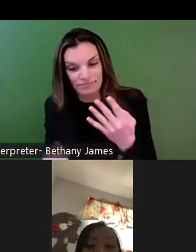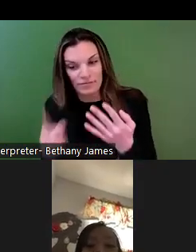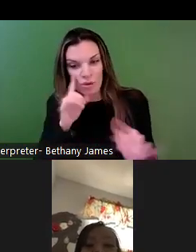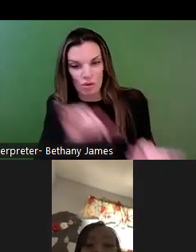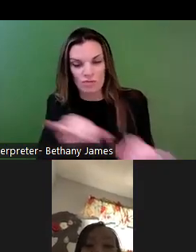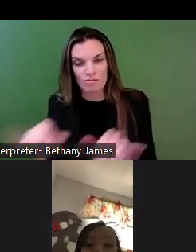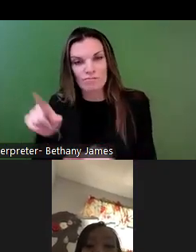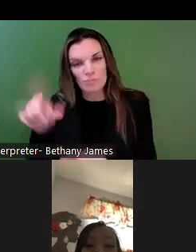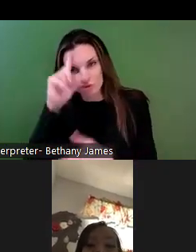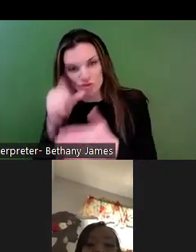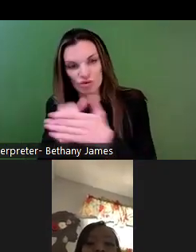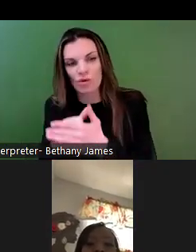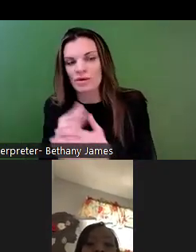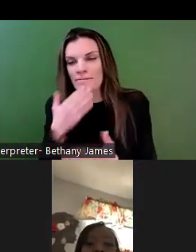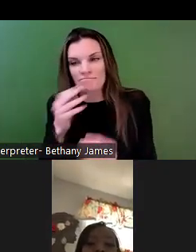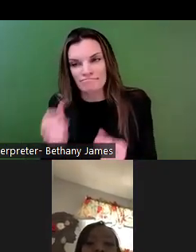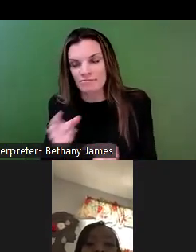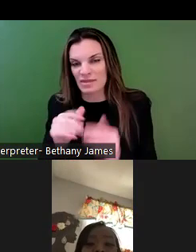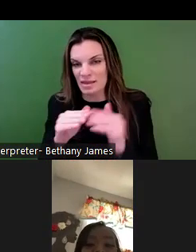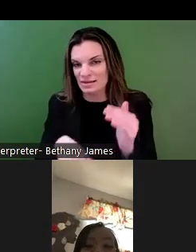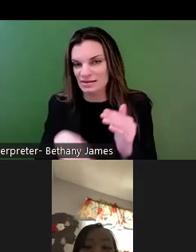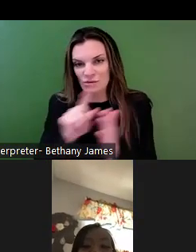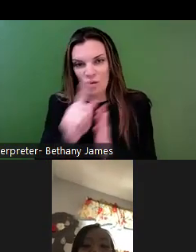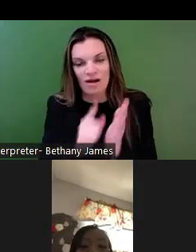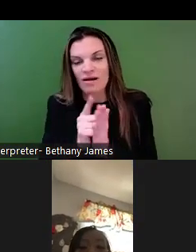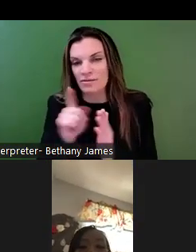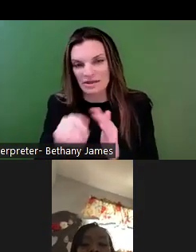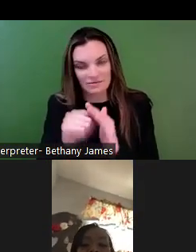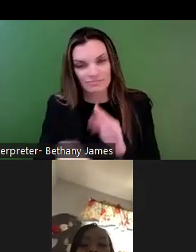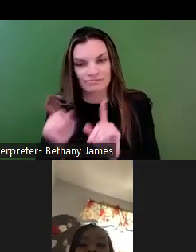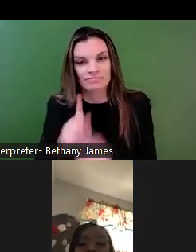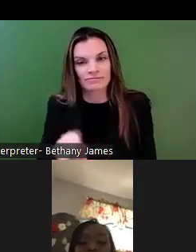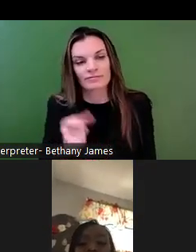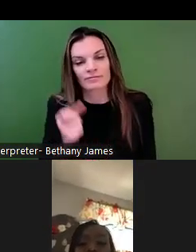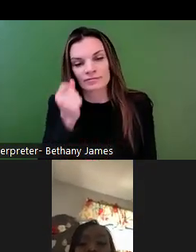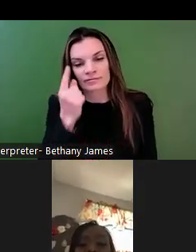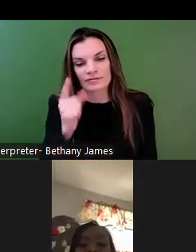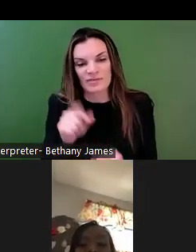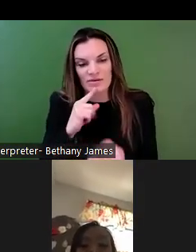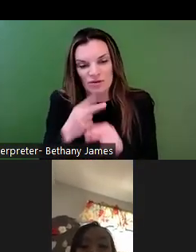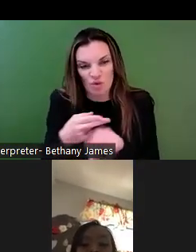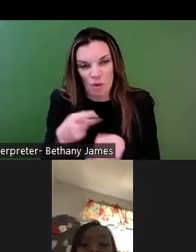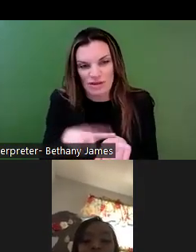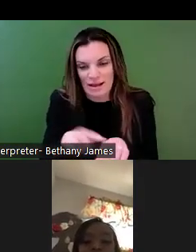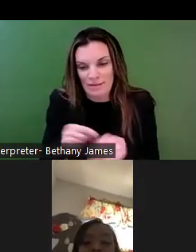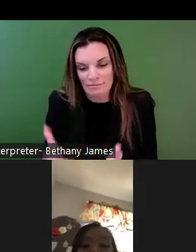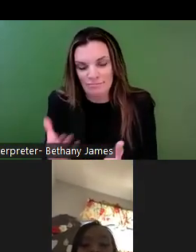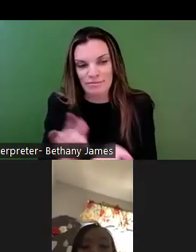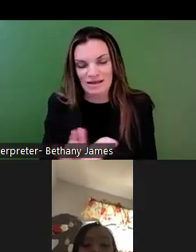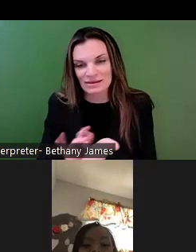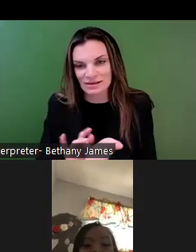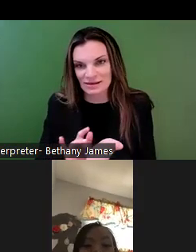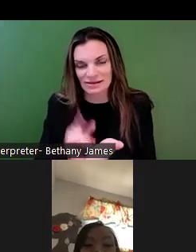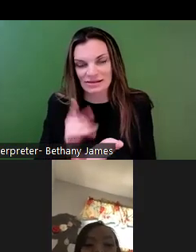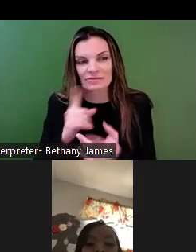minutes. With that being said, because you only have a 4.5 hour window to provide medications. So for